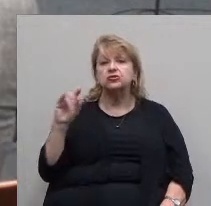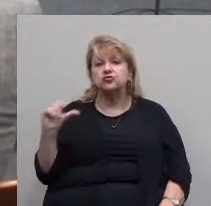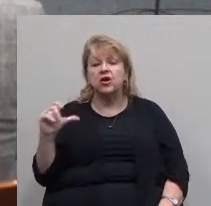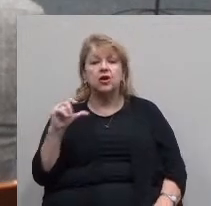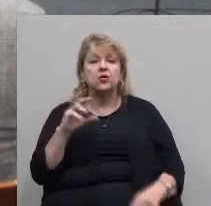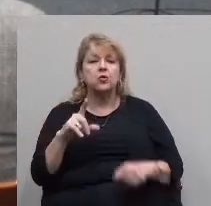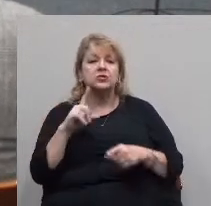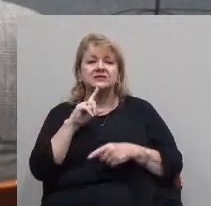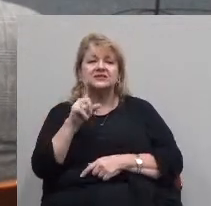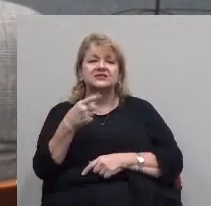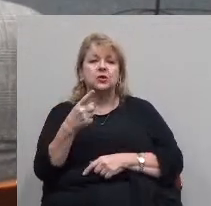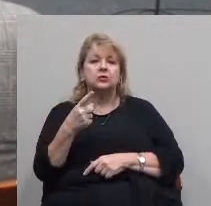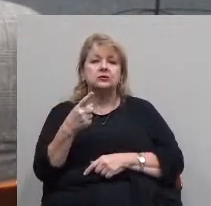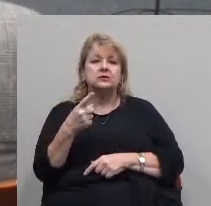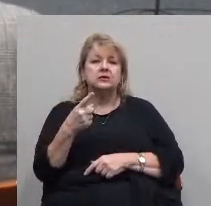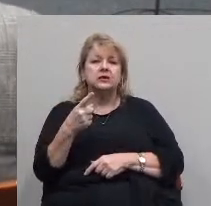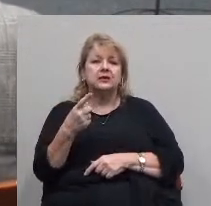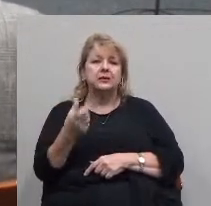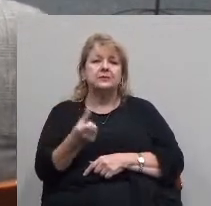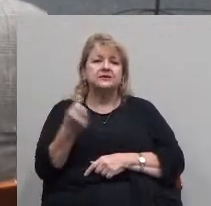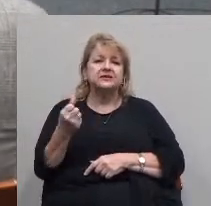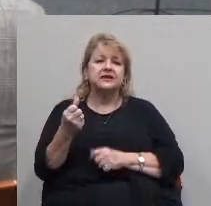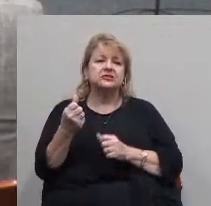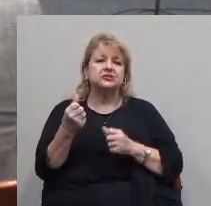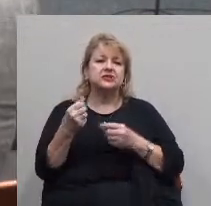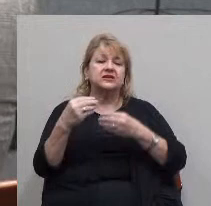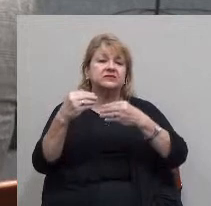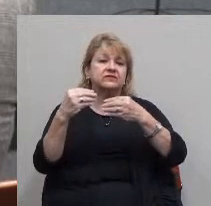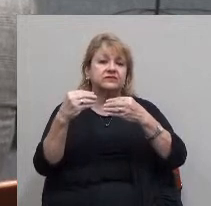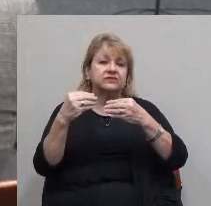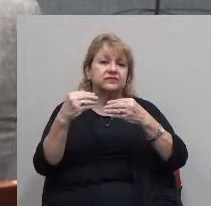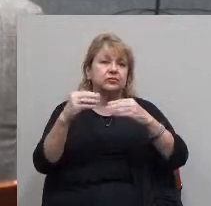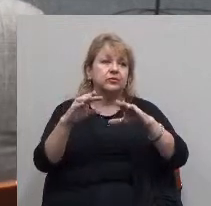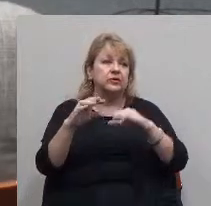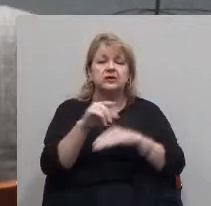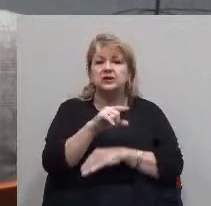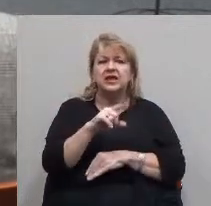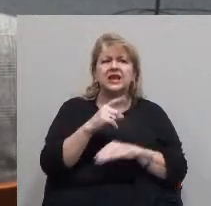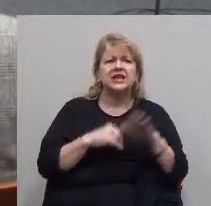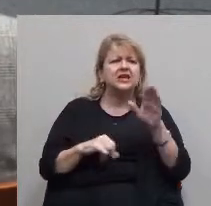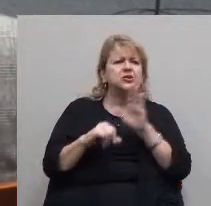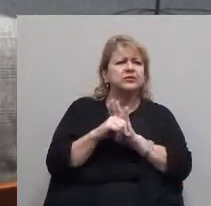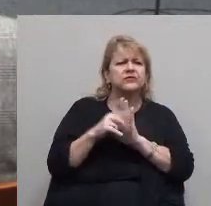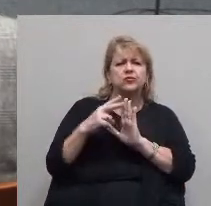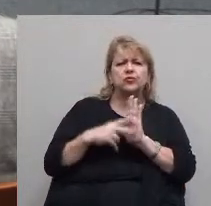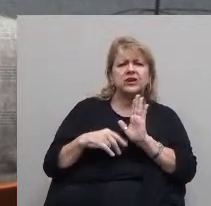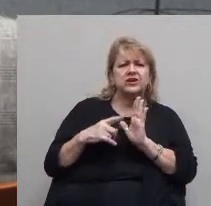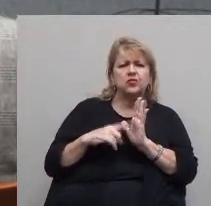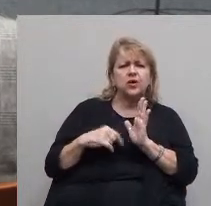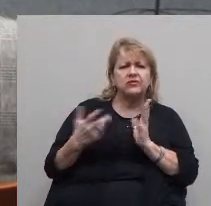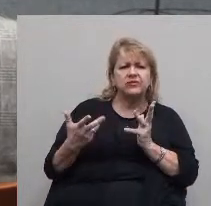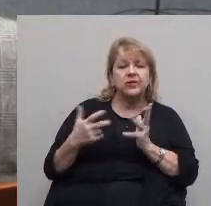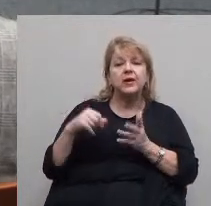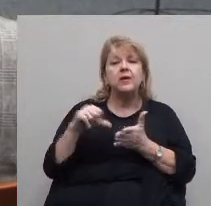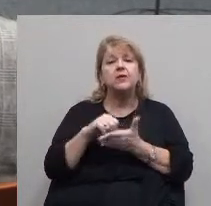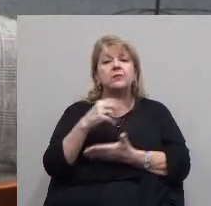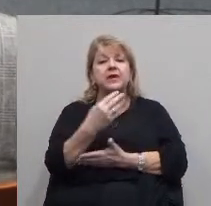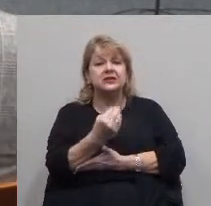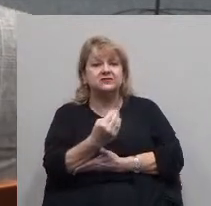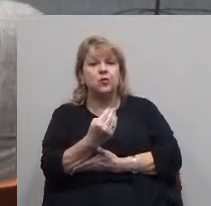Clarify a over little bit, to because Joe. this is a very, like. Ms. Boucher, will you identify again where you're reading from?